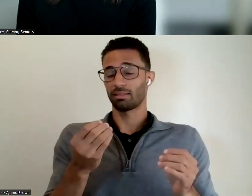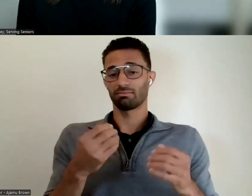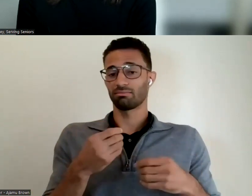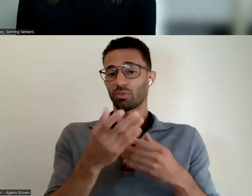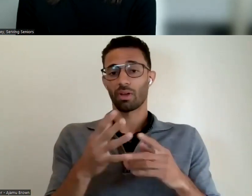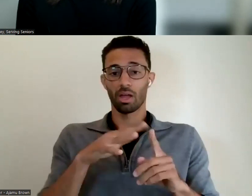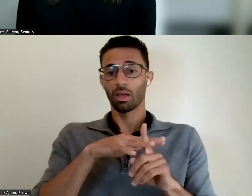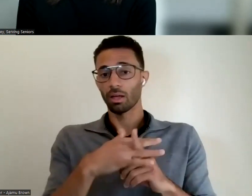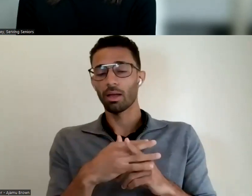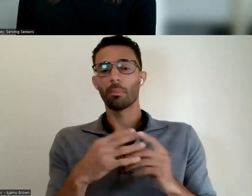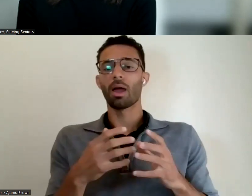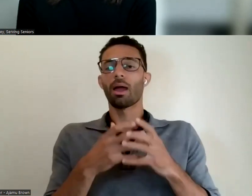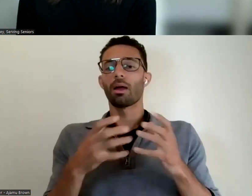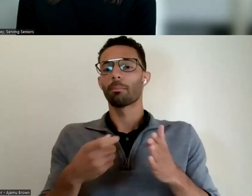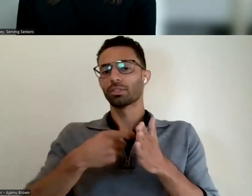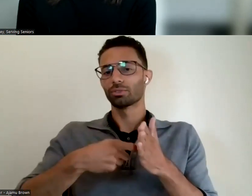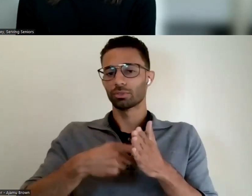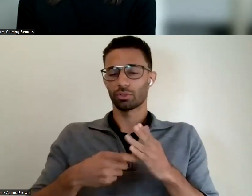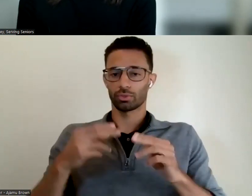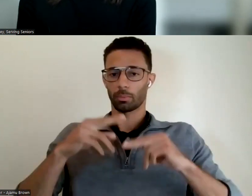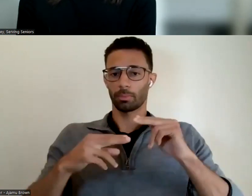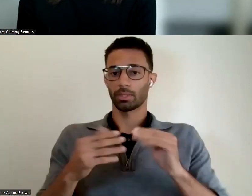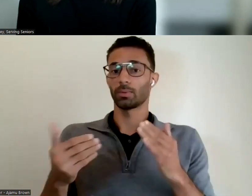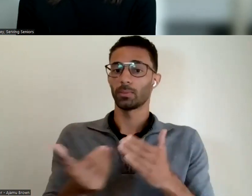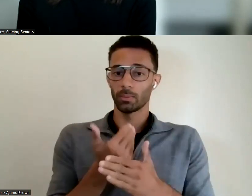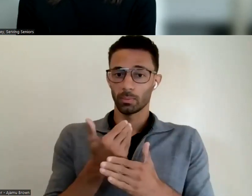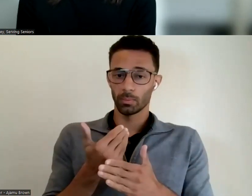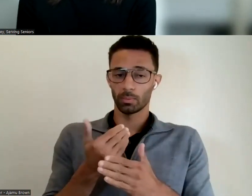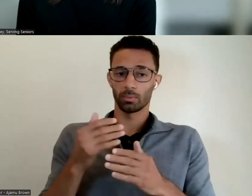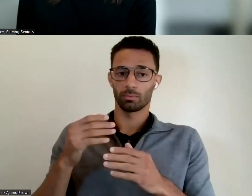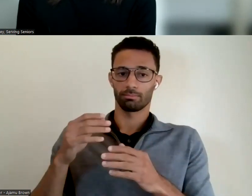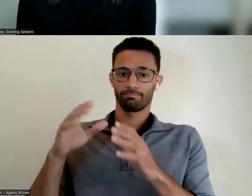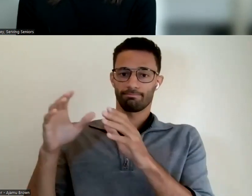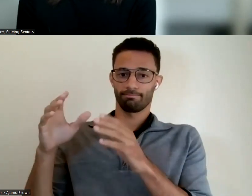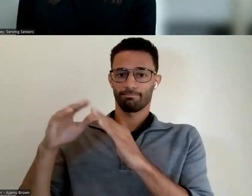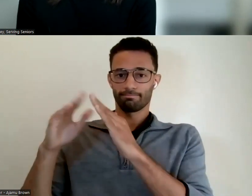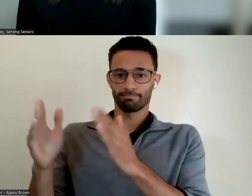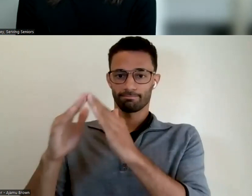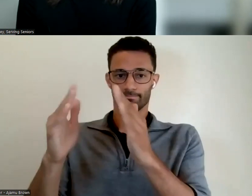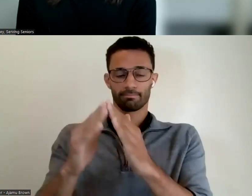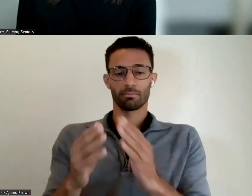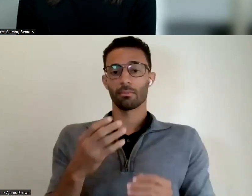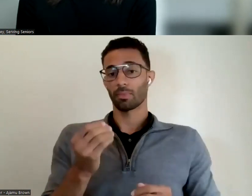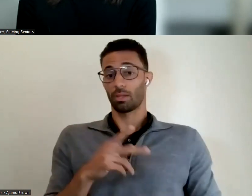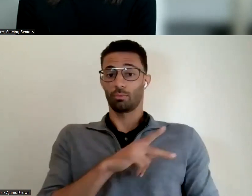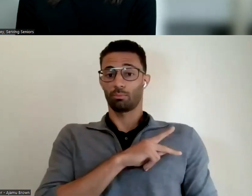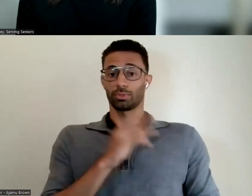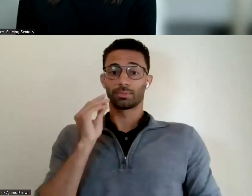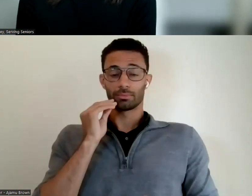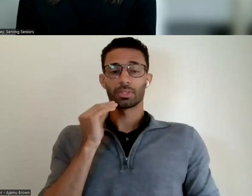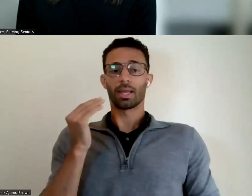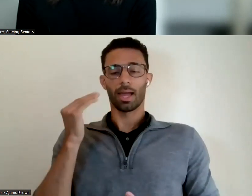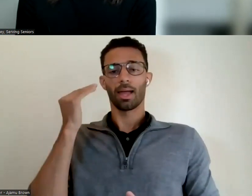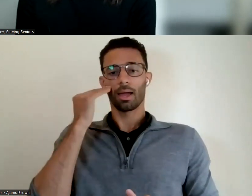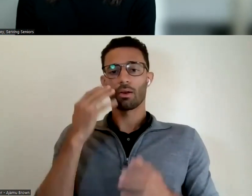costs to build a new unit. And then just from personal experience, I know how much people tend to